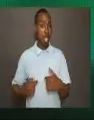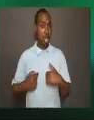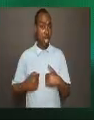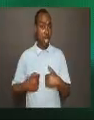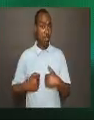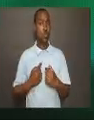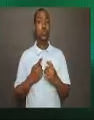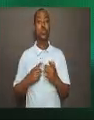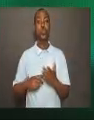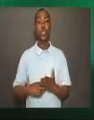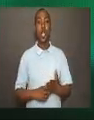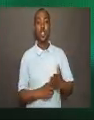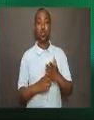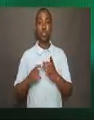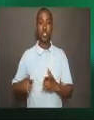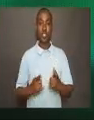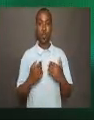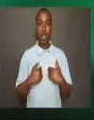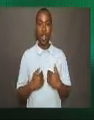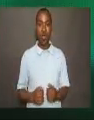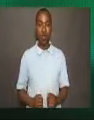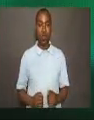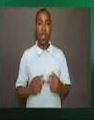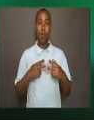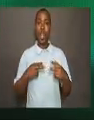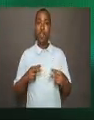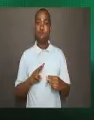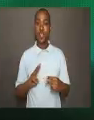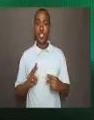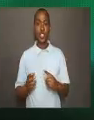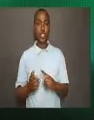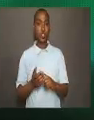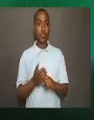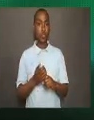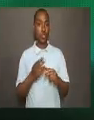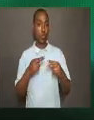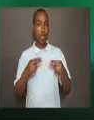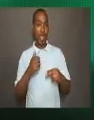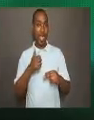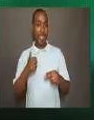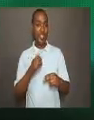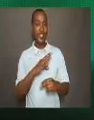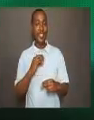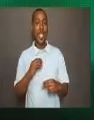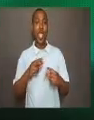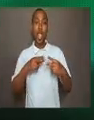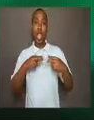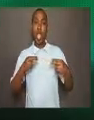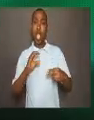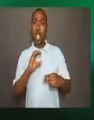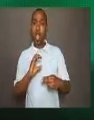systems. The blood vessels, including the arteries and